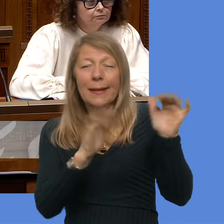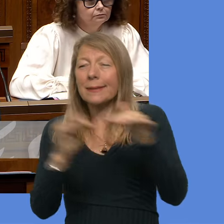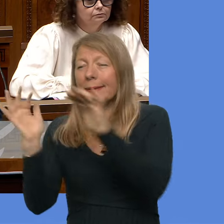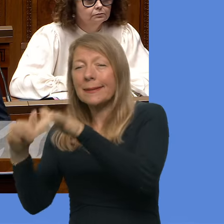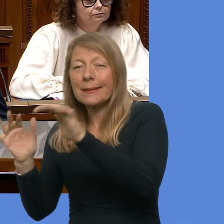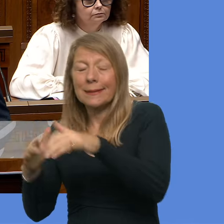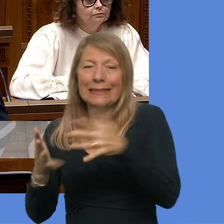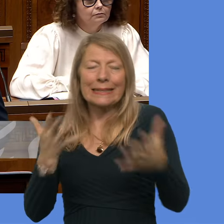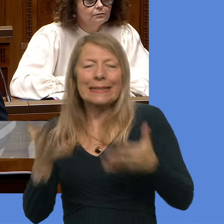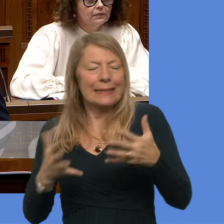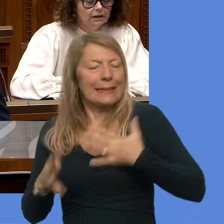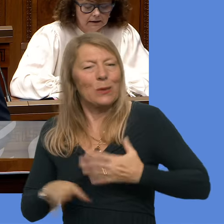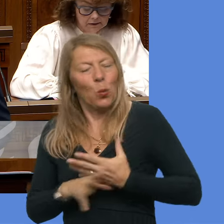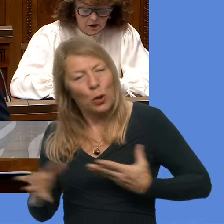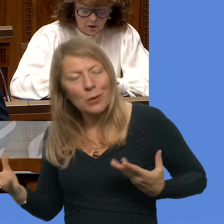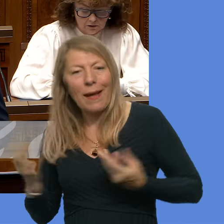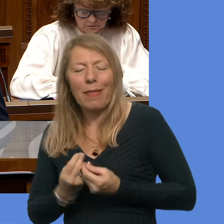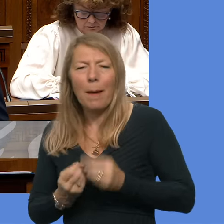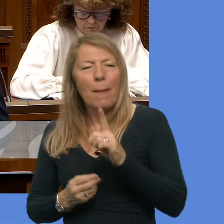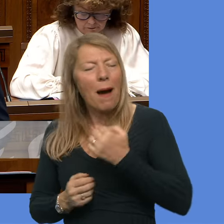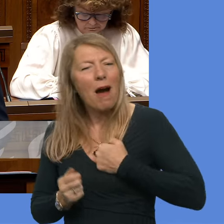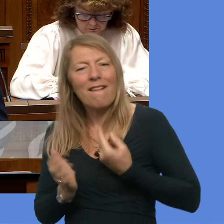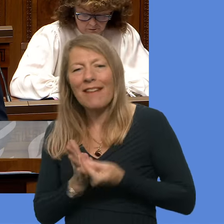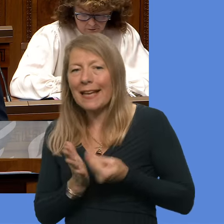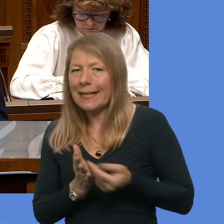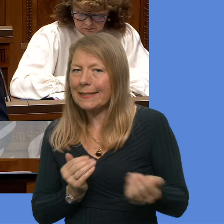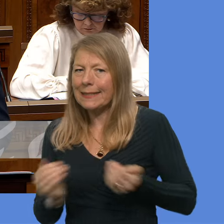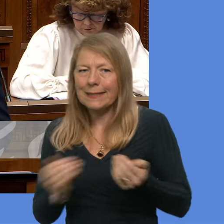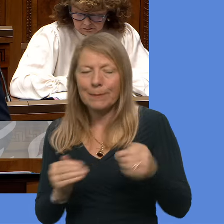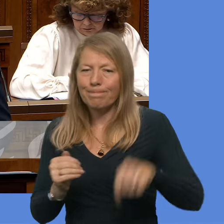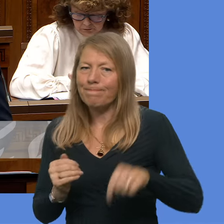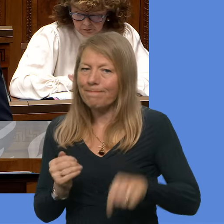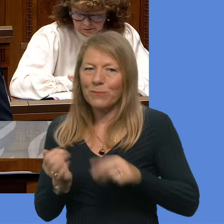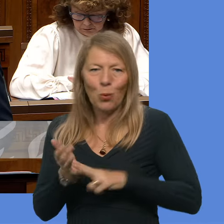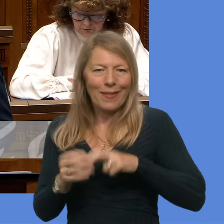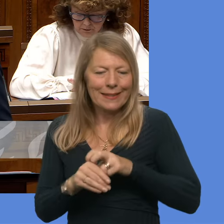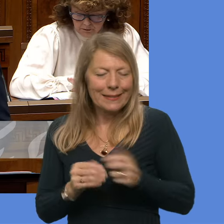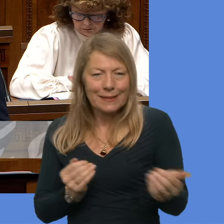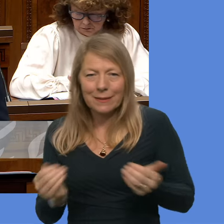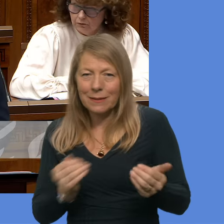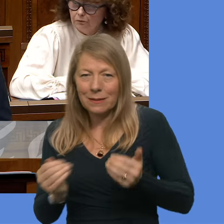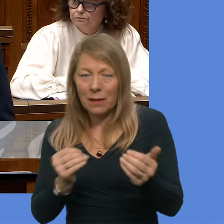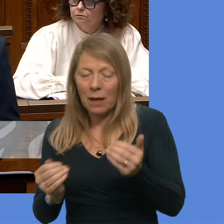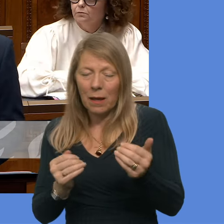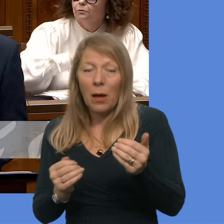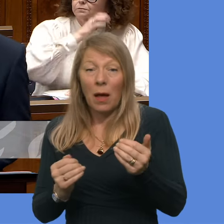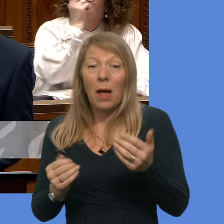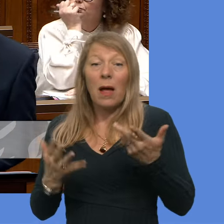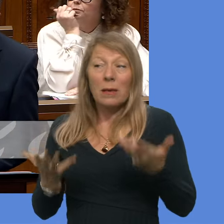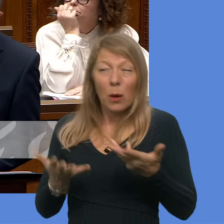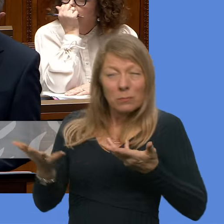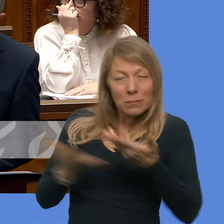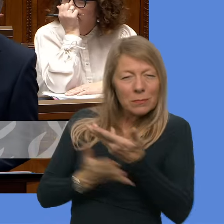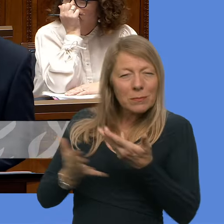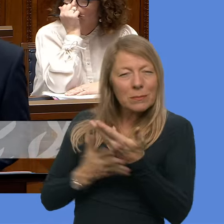very limited and constrained financial public finances situation. I hope that that improves as our negotiations with the Treasury